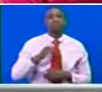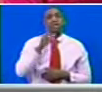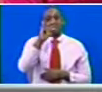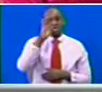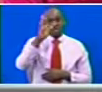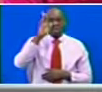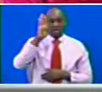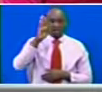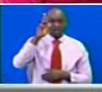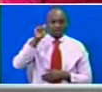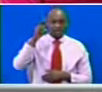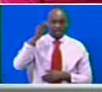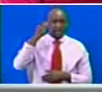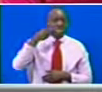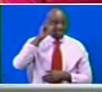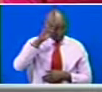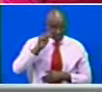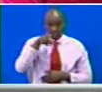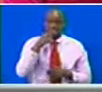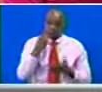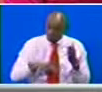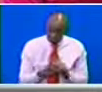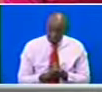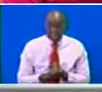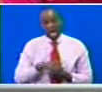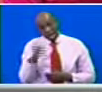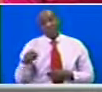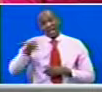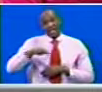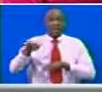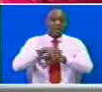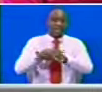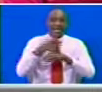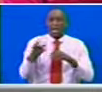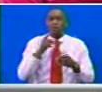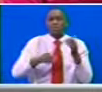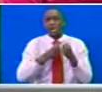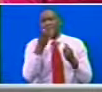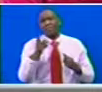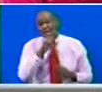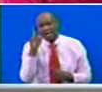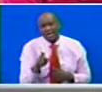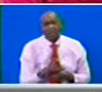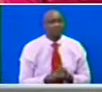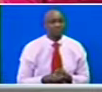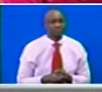that constituency, as well as the neighboring one of Makadara. Yusuf, what's the latest there?